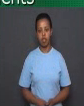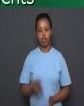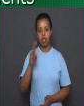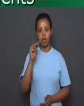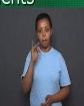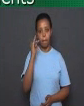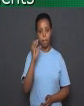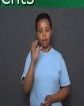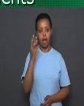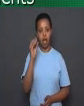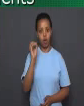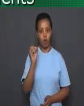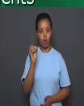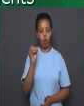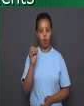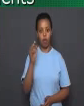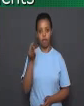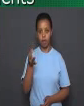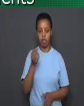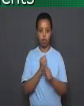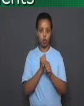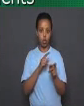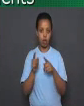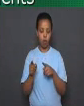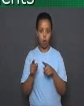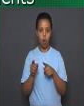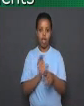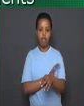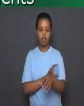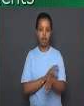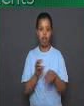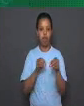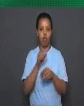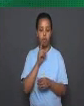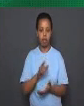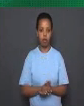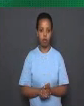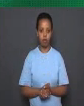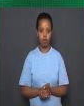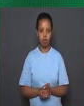Microfilaments also carry out cellular movements.